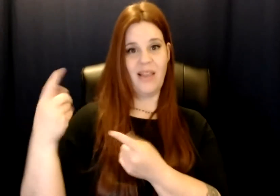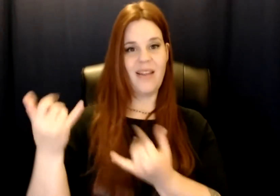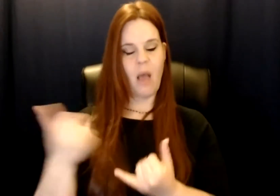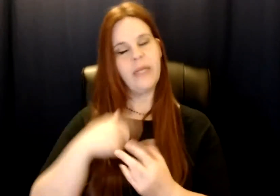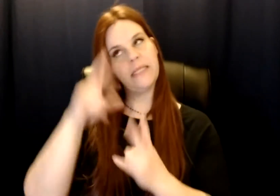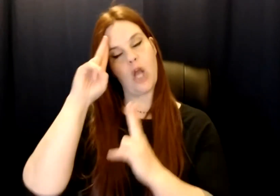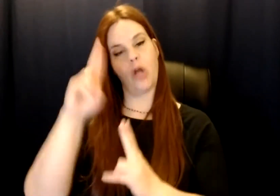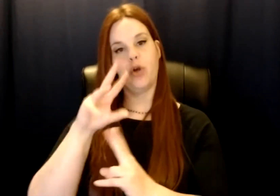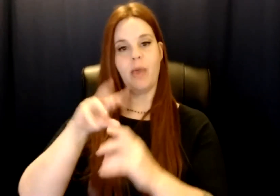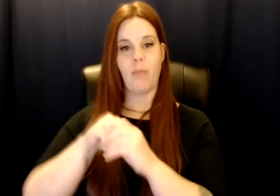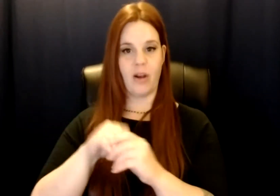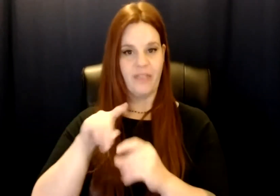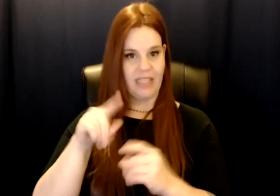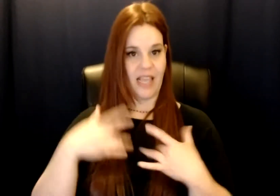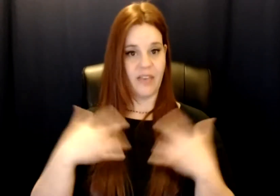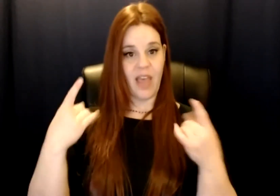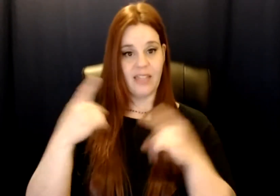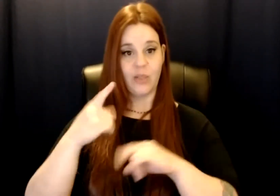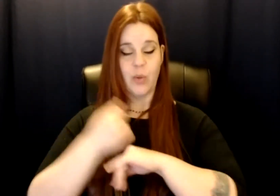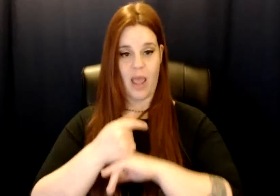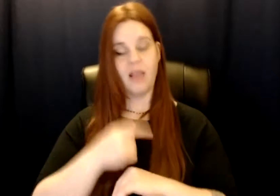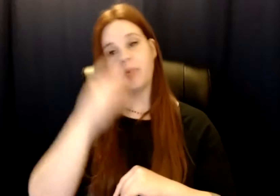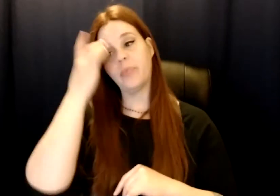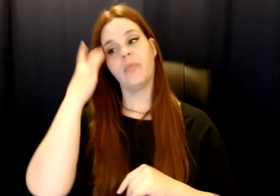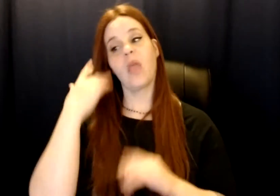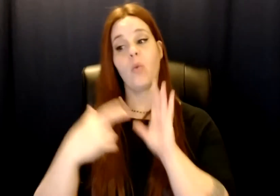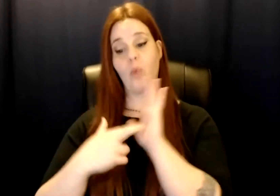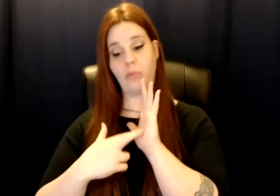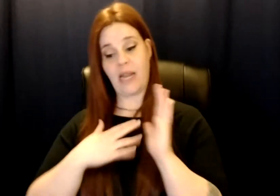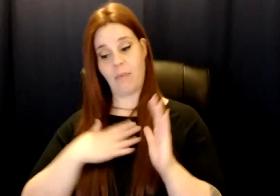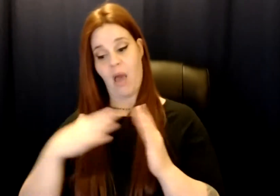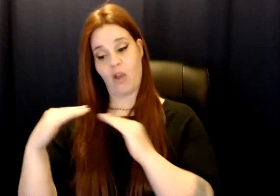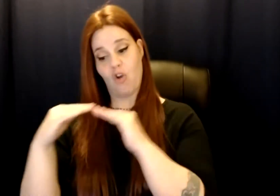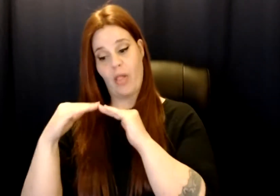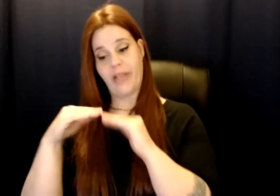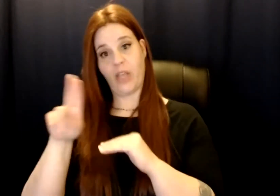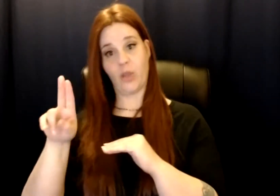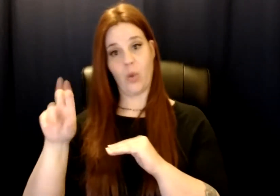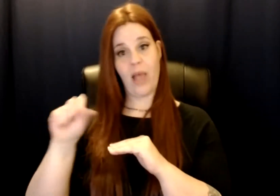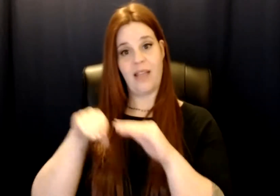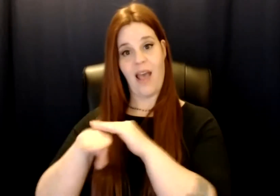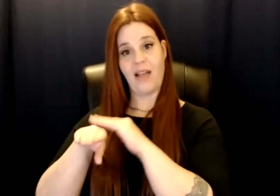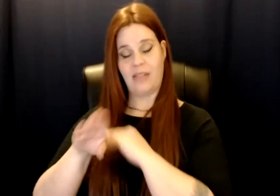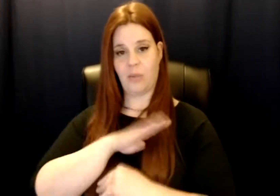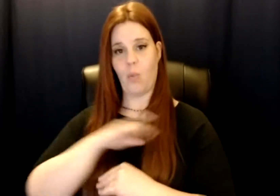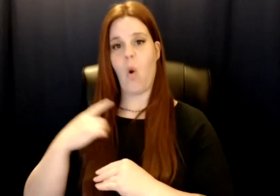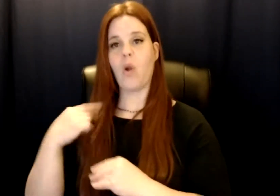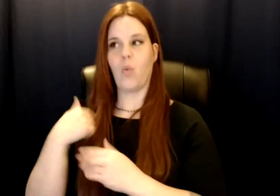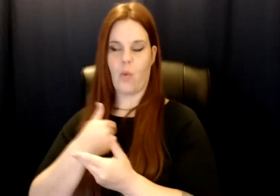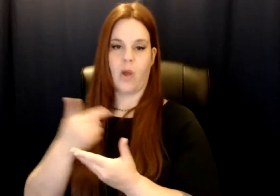event today. In behalf of my colleagues at the Access Board, I want to extend the appreciation of all the